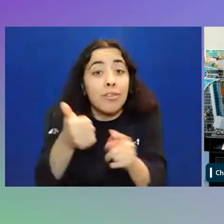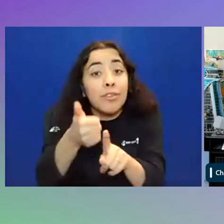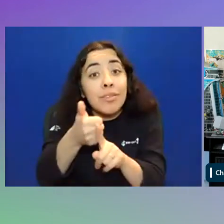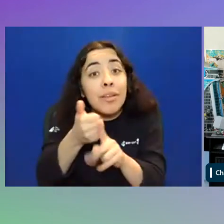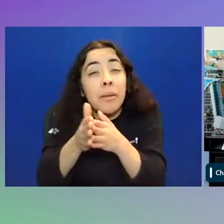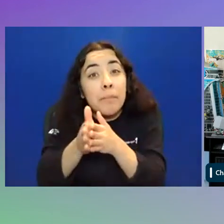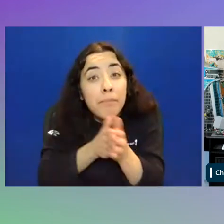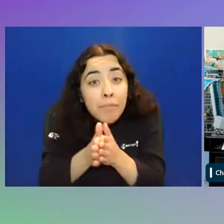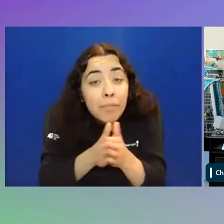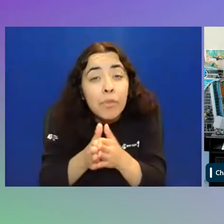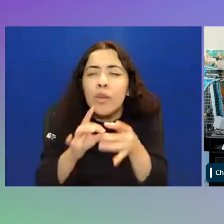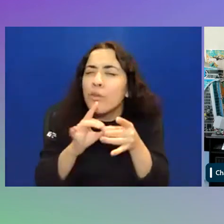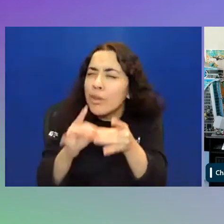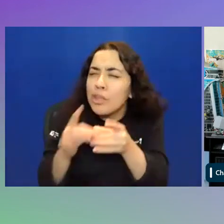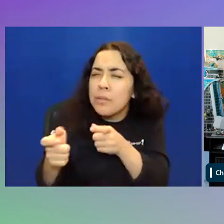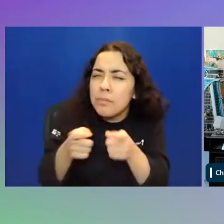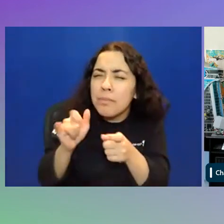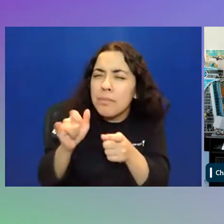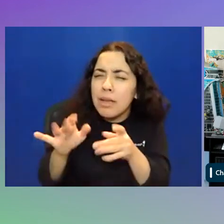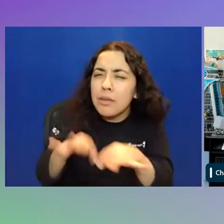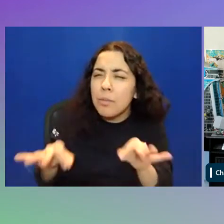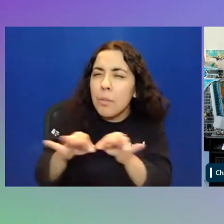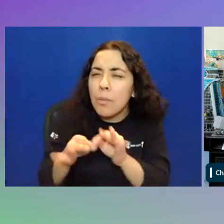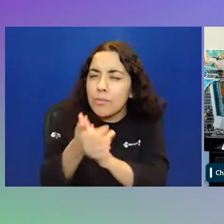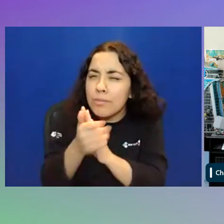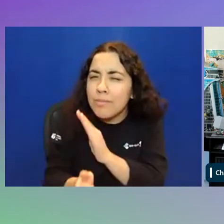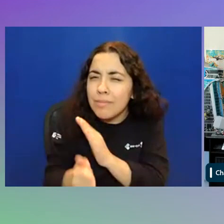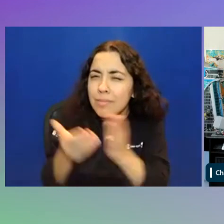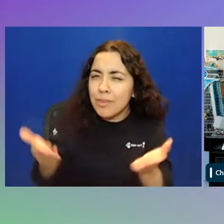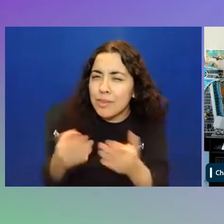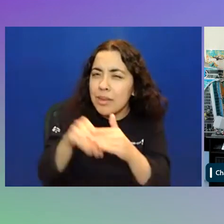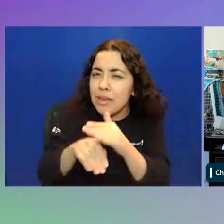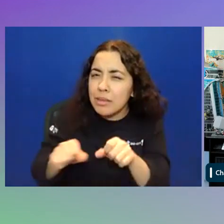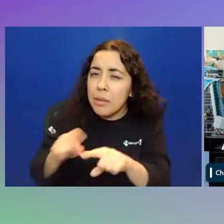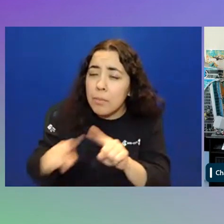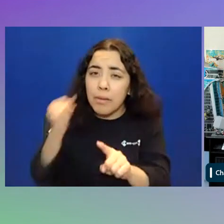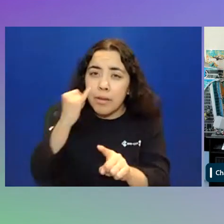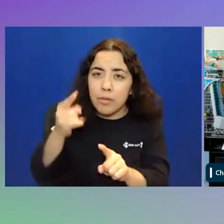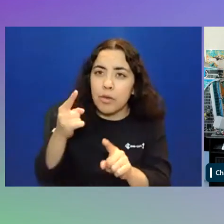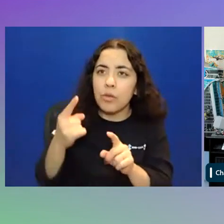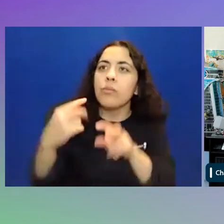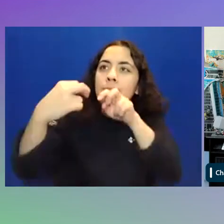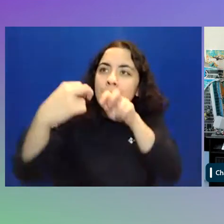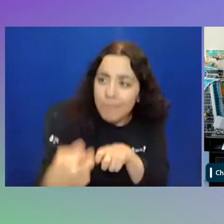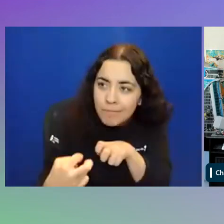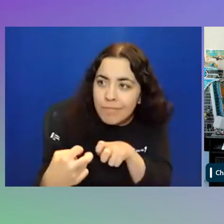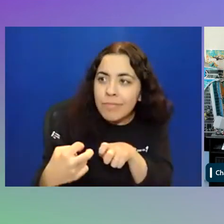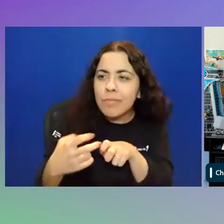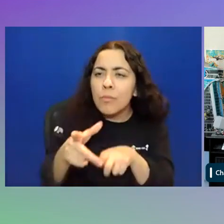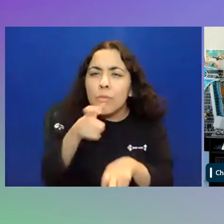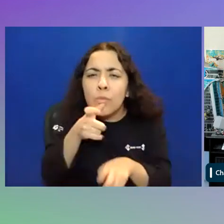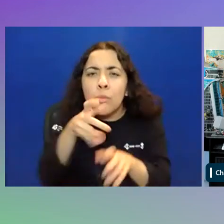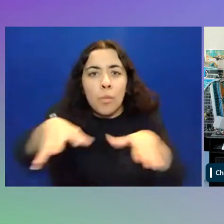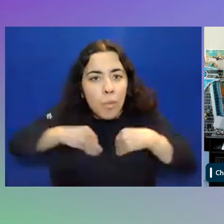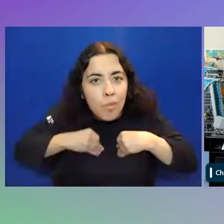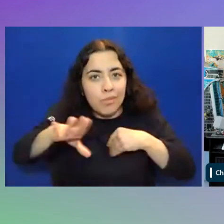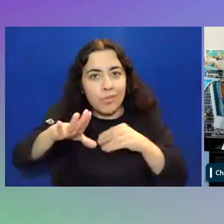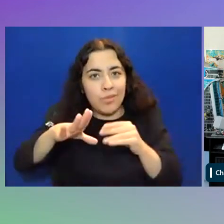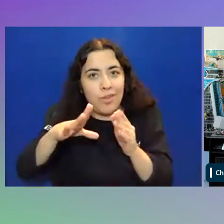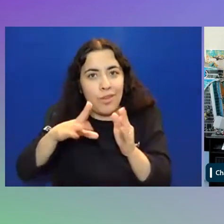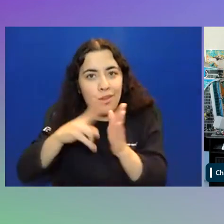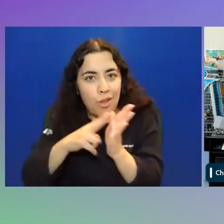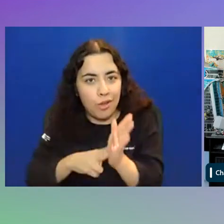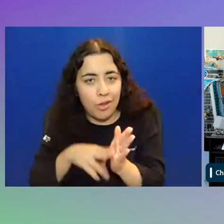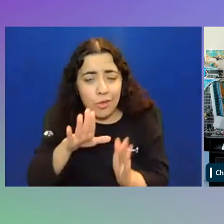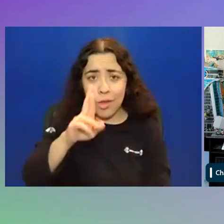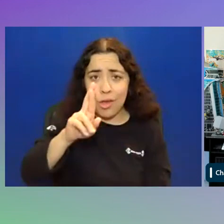useful skill here in the accessibility world. But if you get in front of these people, find them, who owns your contracts, who owns your RFPs,